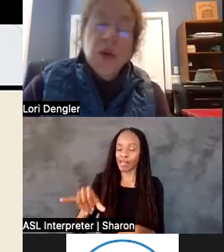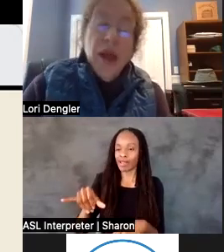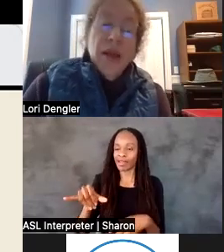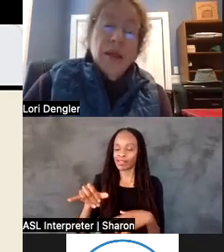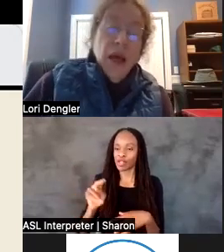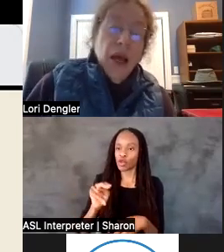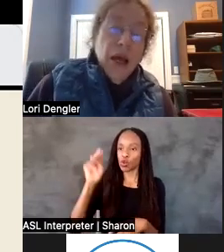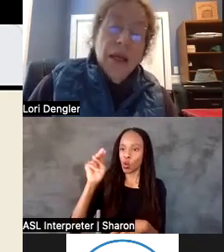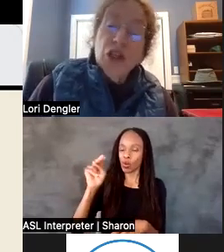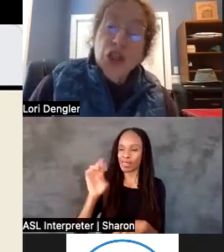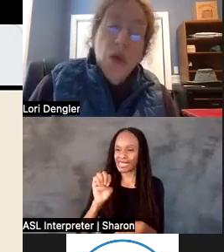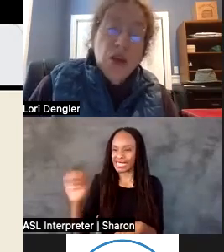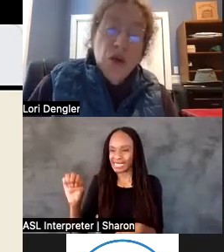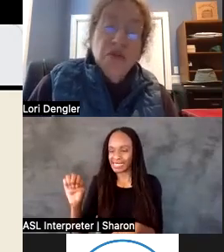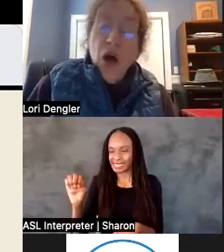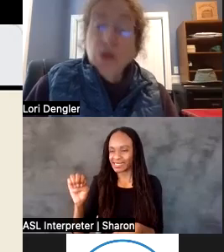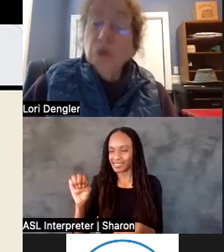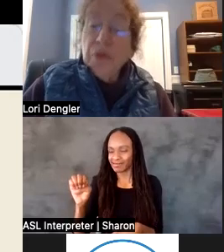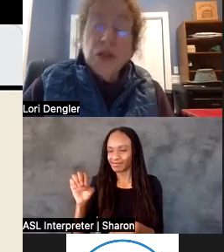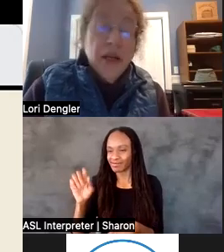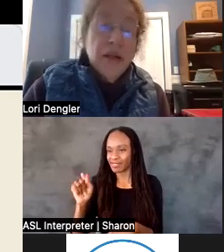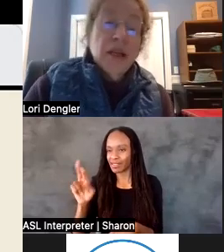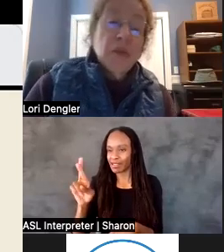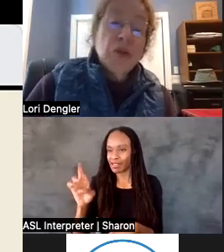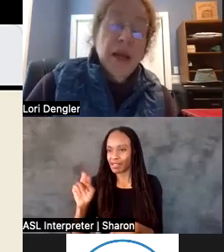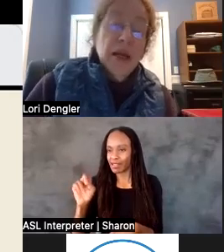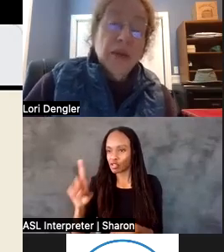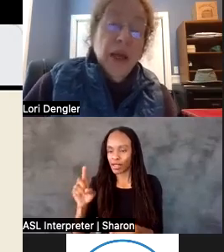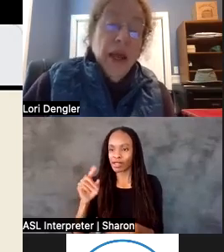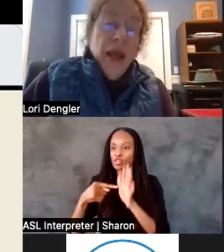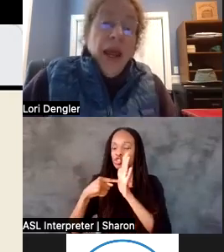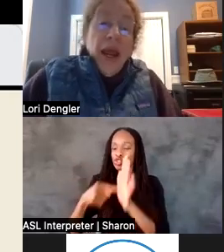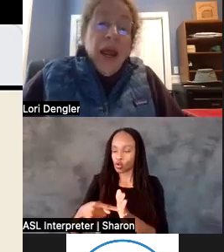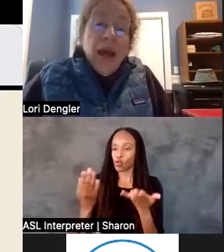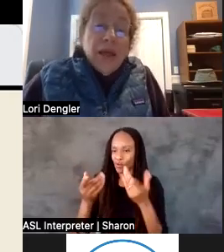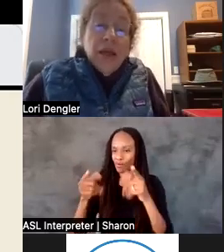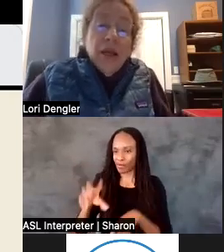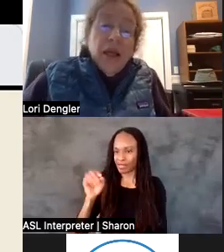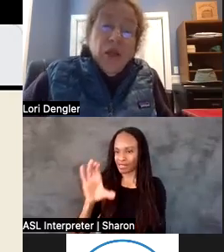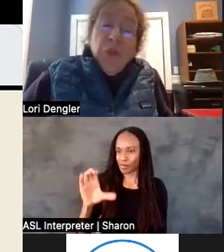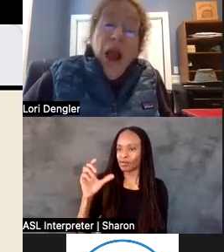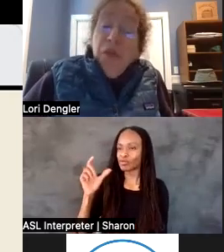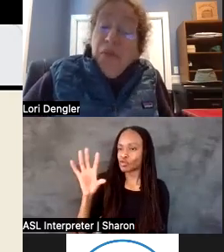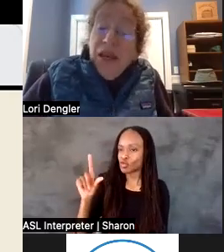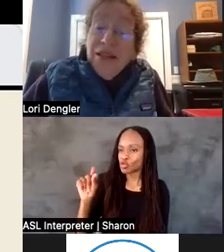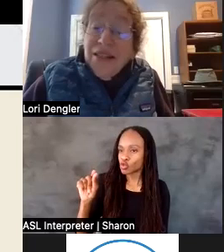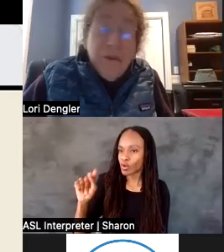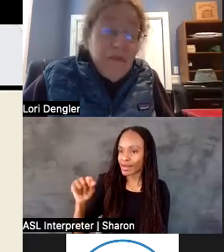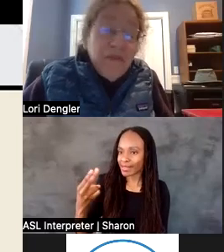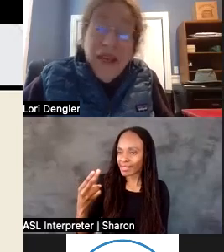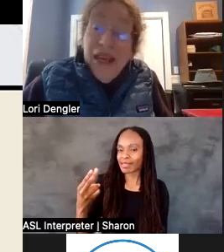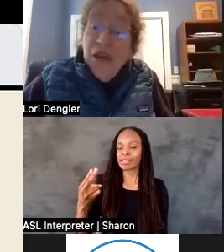east-northeast trend, is showing you the fault that ruptured on December 20th. And the problem